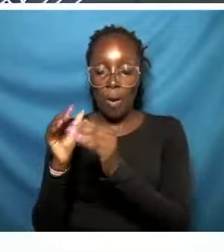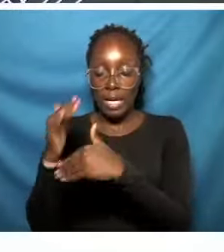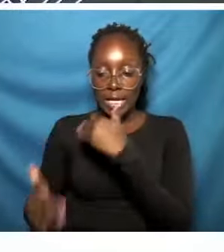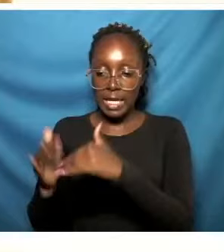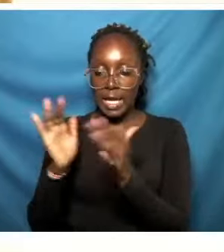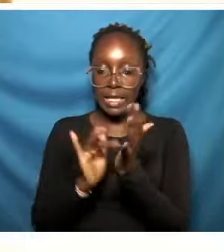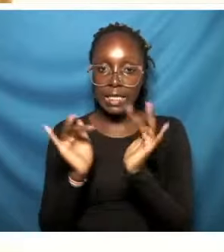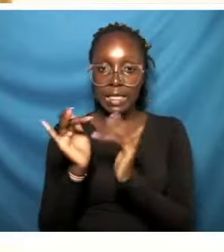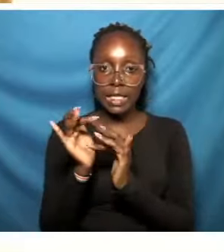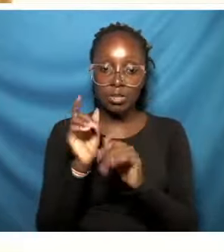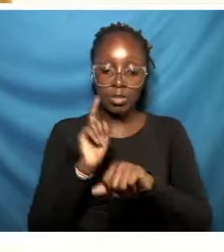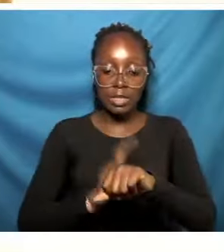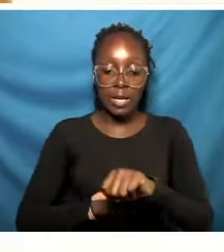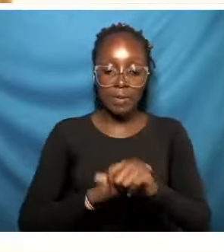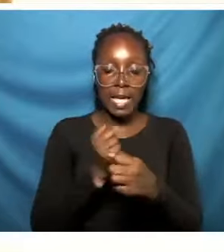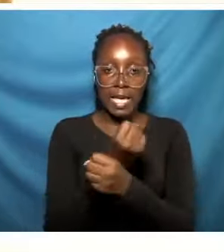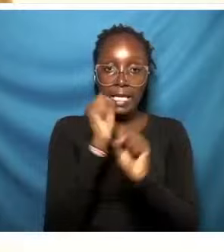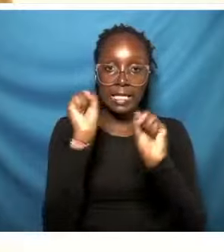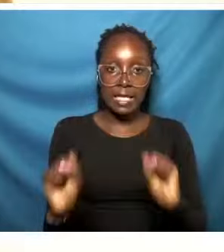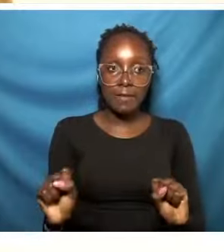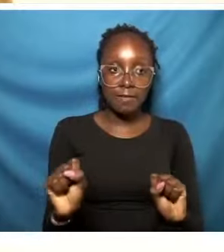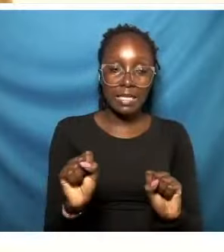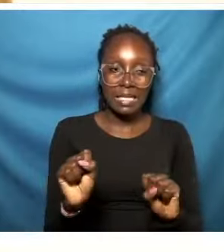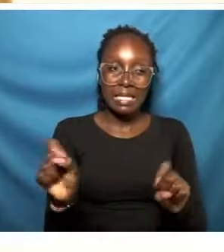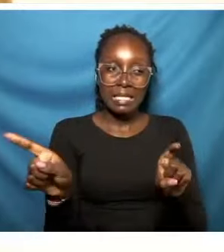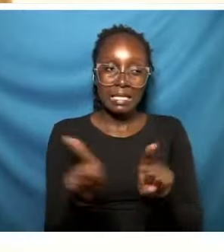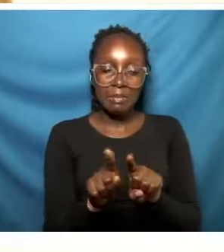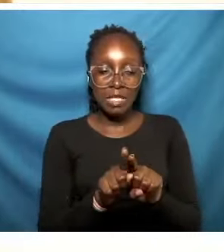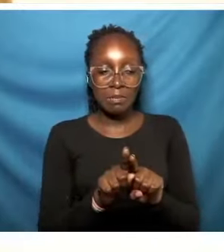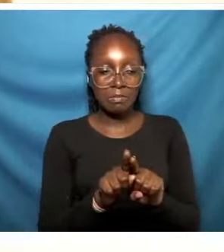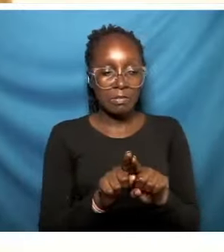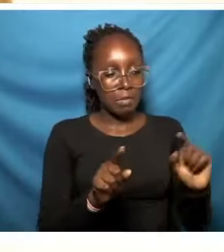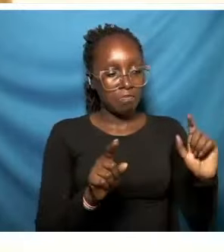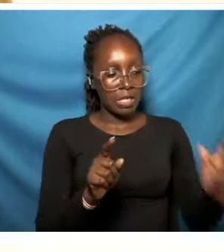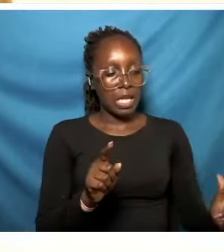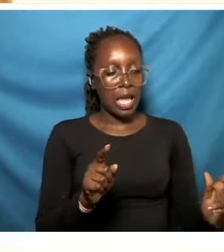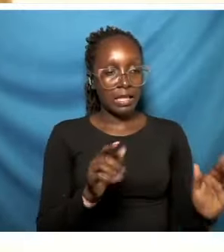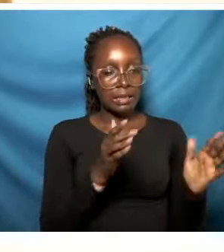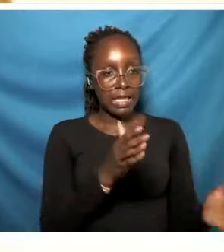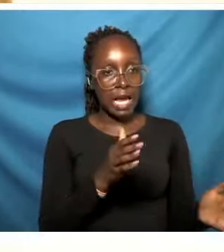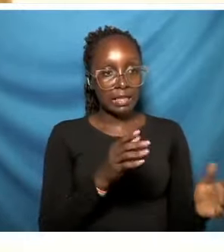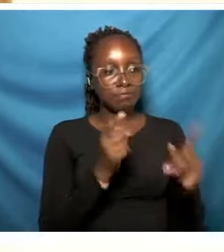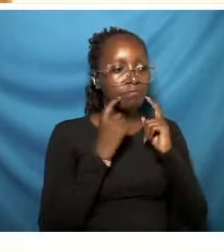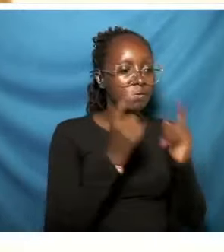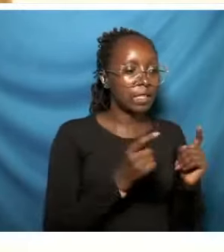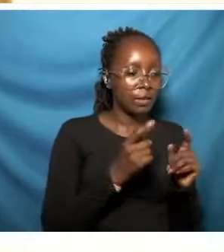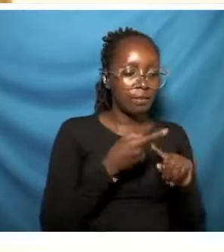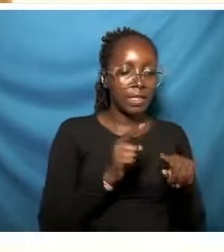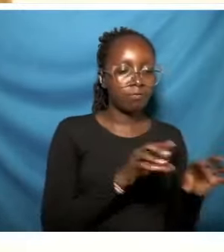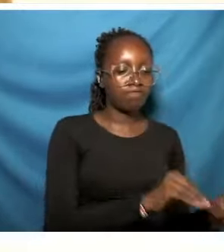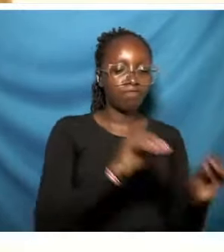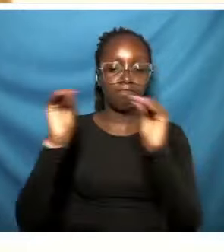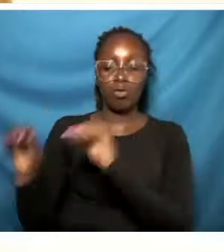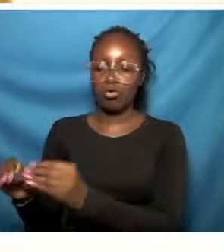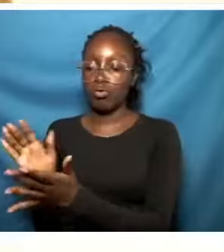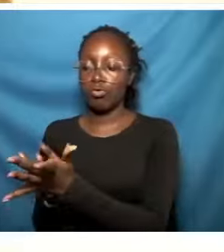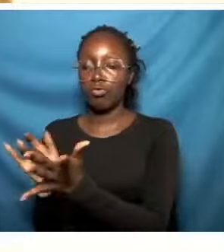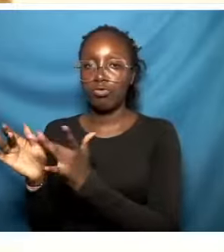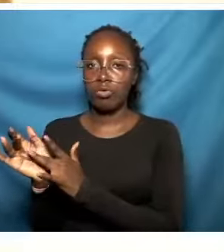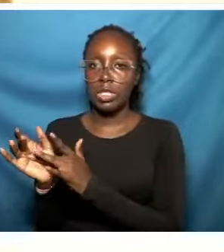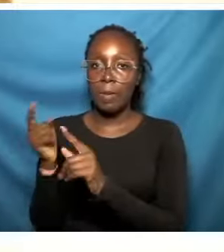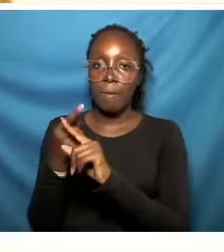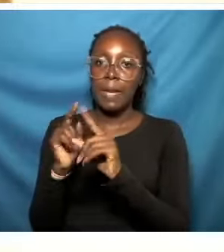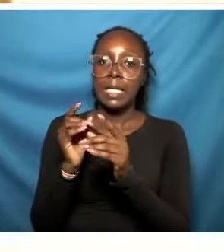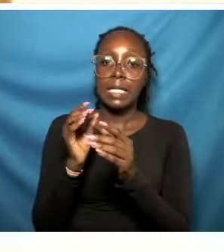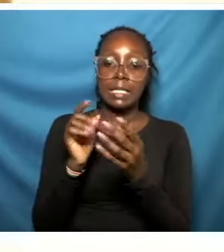saved, unavuka pande wake Yesu Christu. Na unasimama na Yesu. But spiritually, baptism